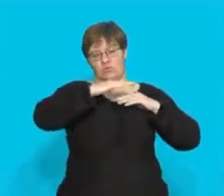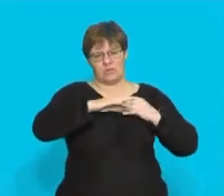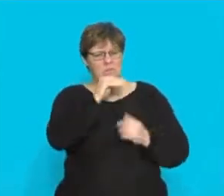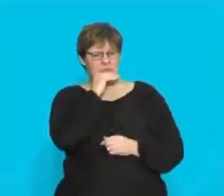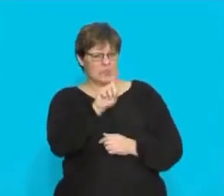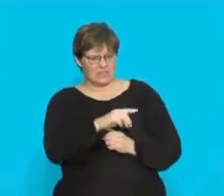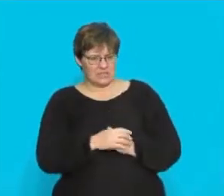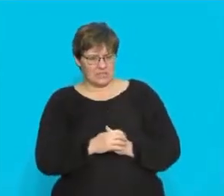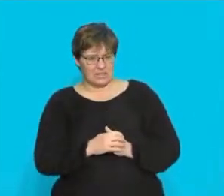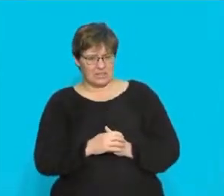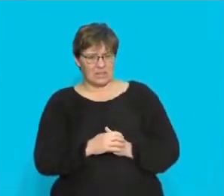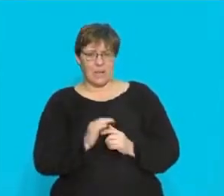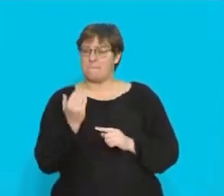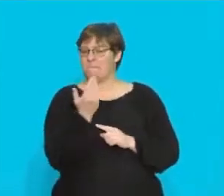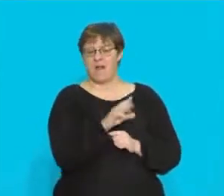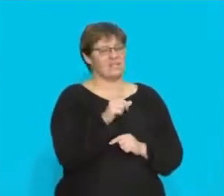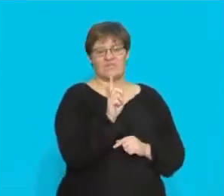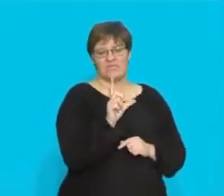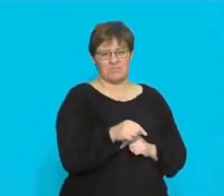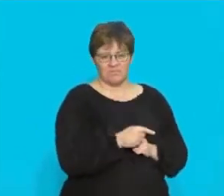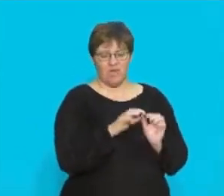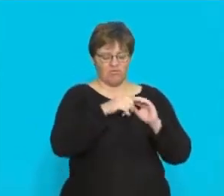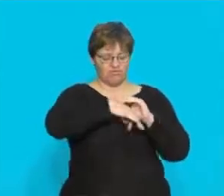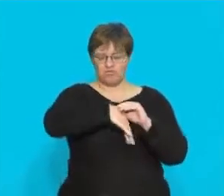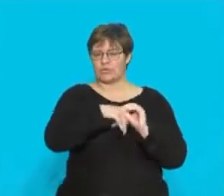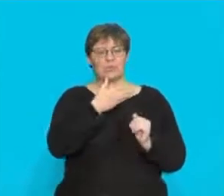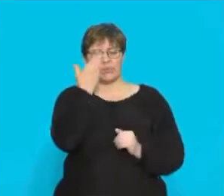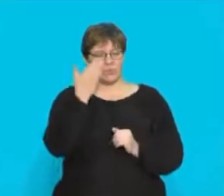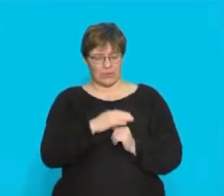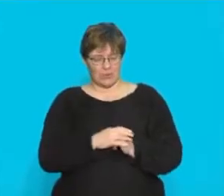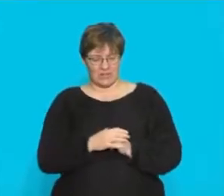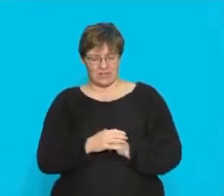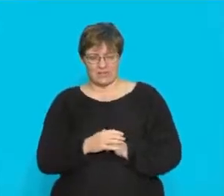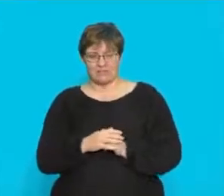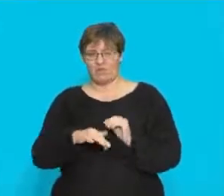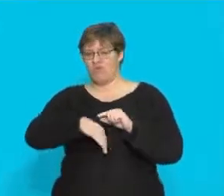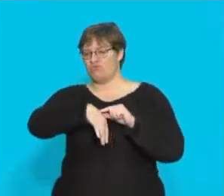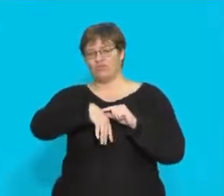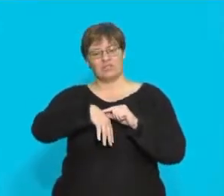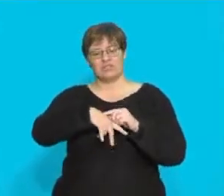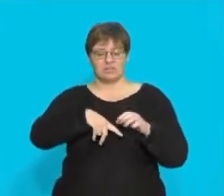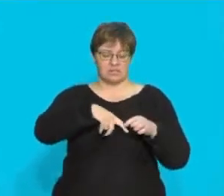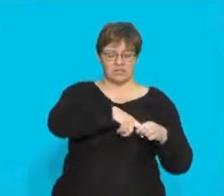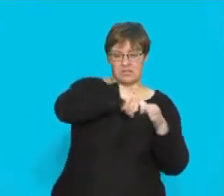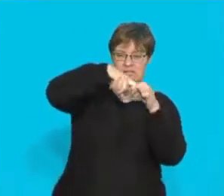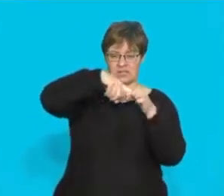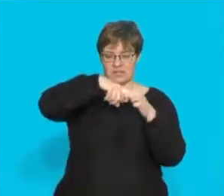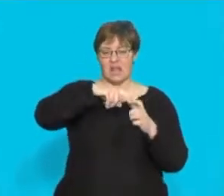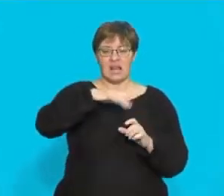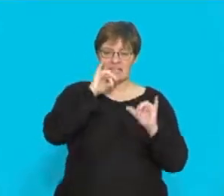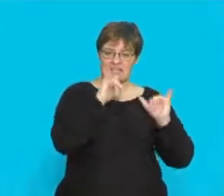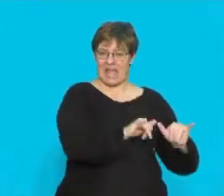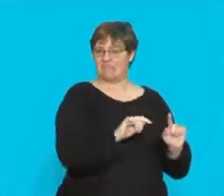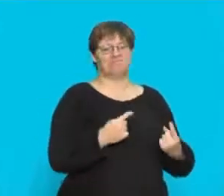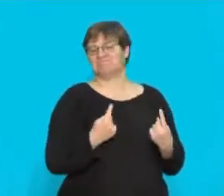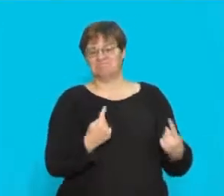does that mean? They are not plants. They don't have roots. They do not have roots to keep them, all